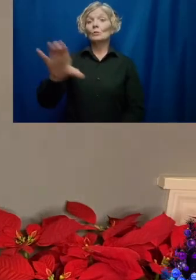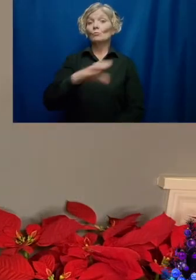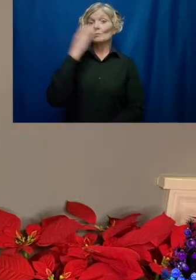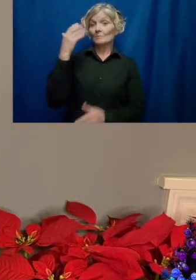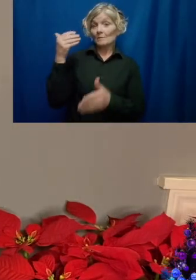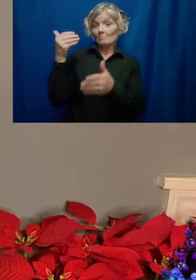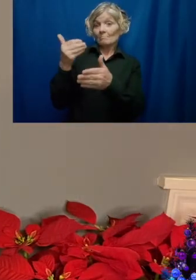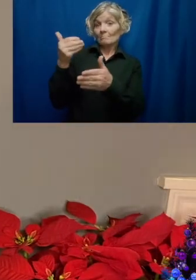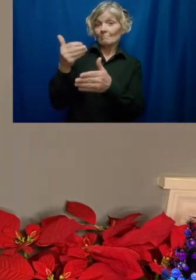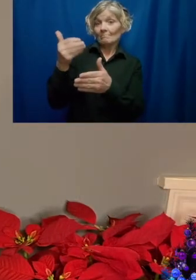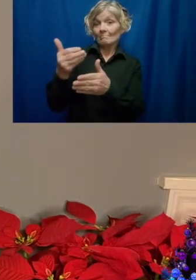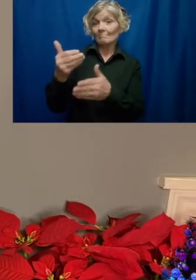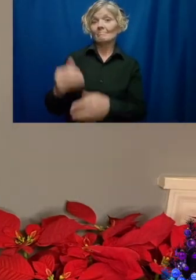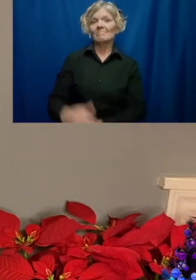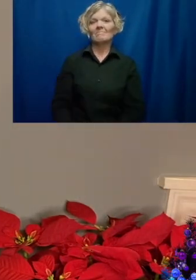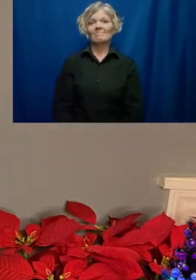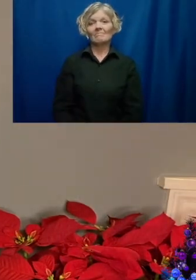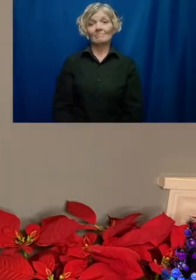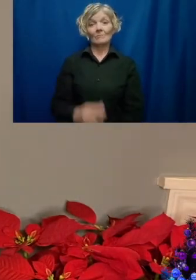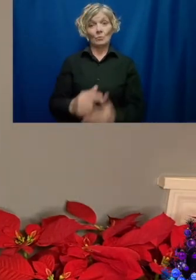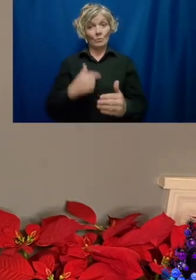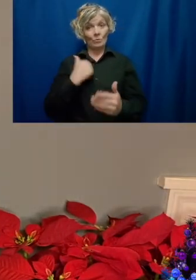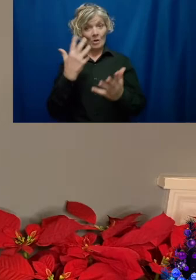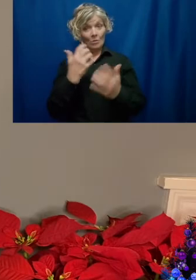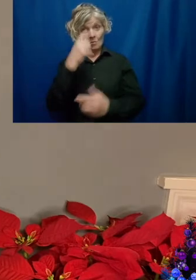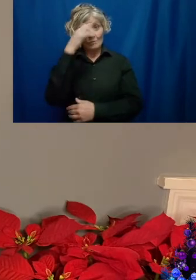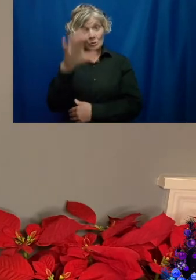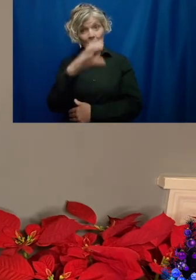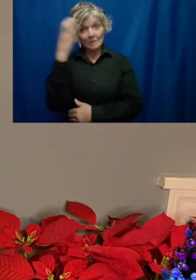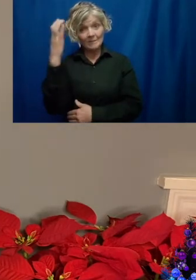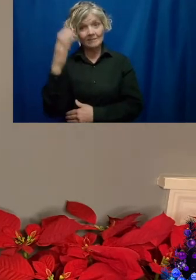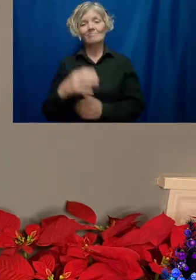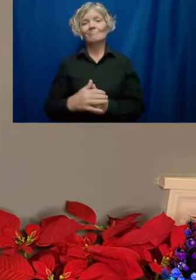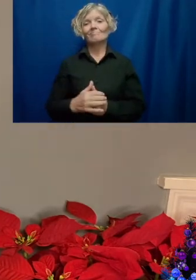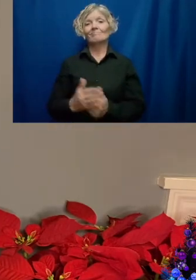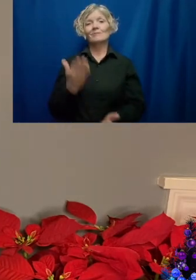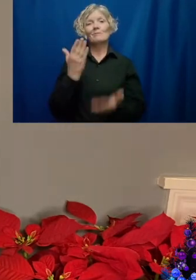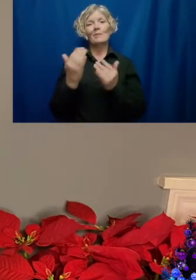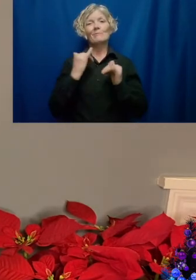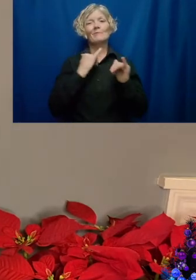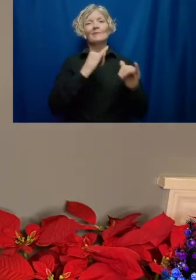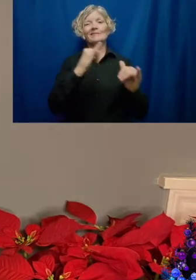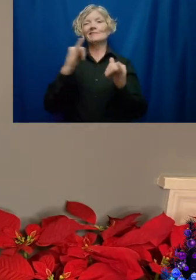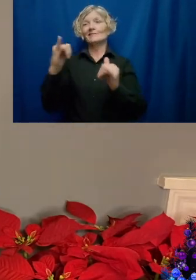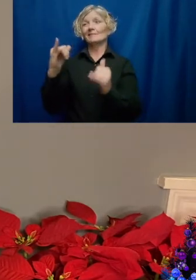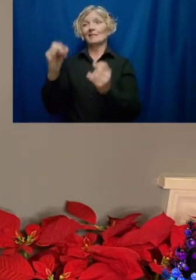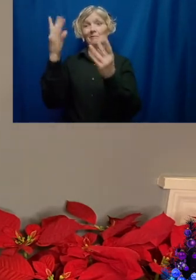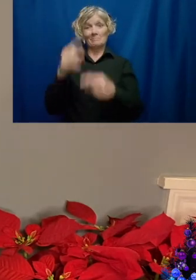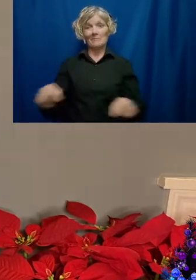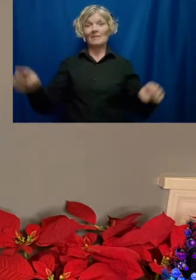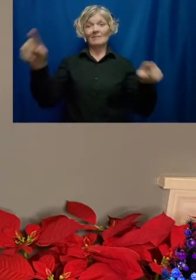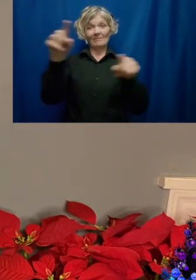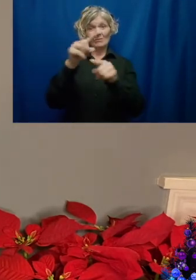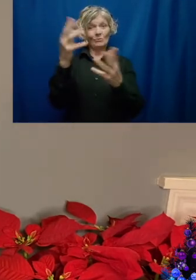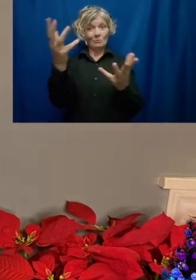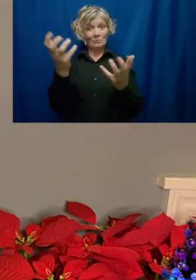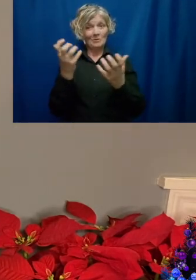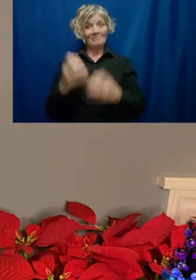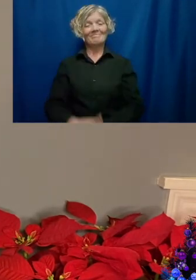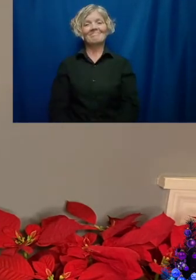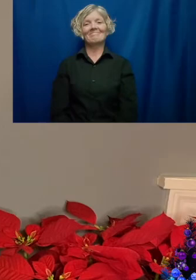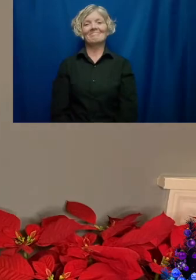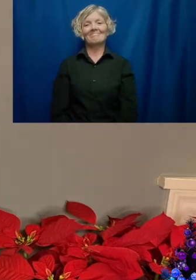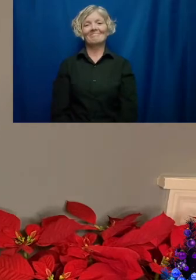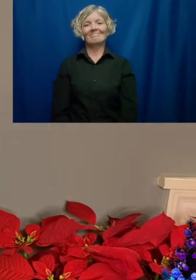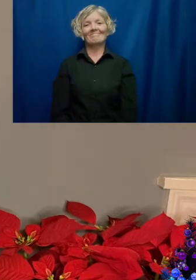Christmas is coming up. What do I want for Christmas? Probably the same things that most of the rest of you